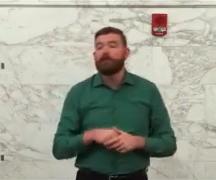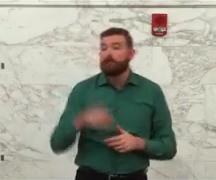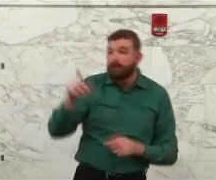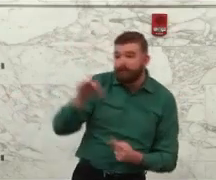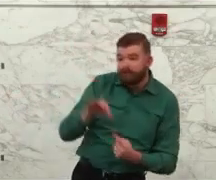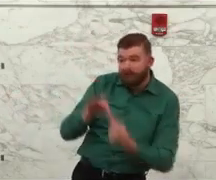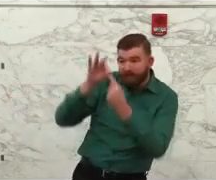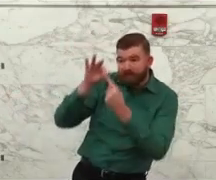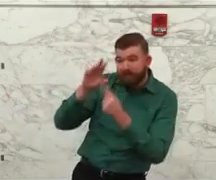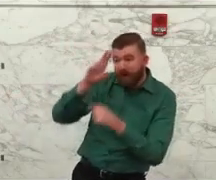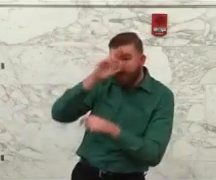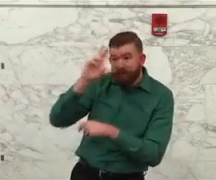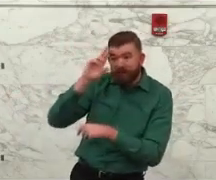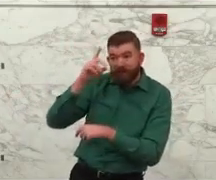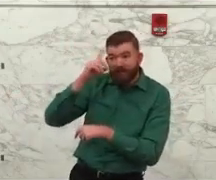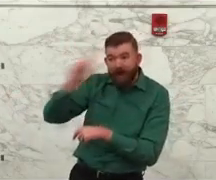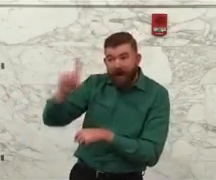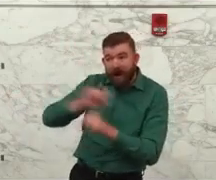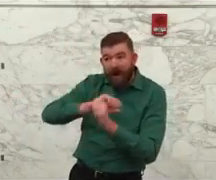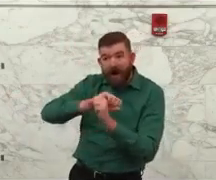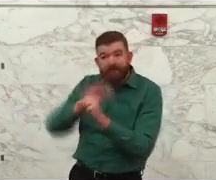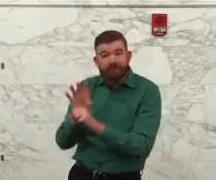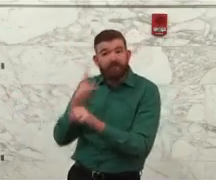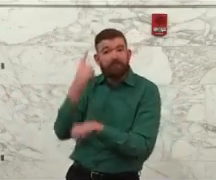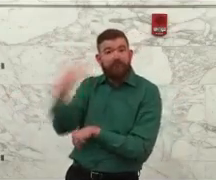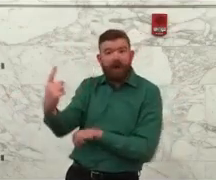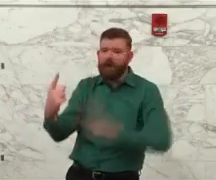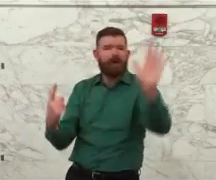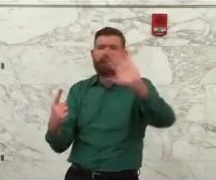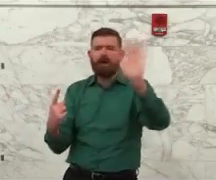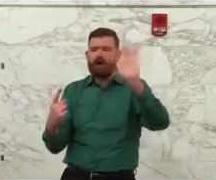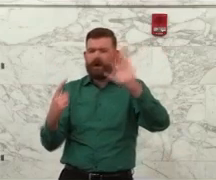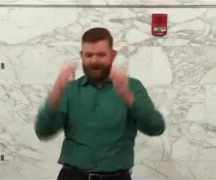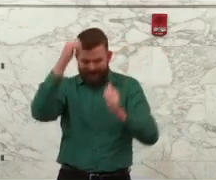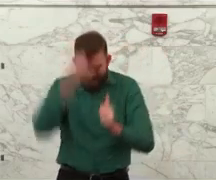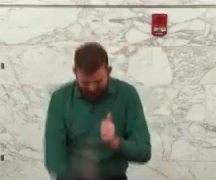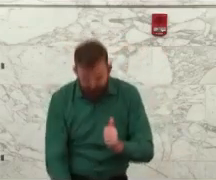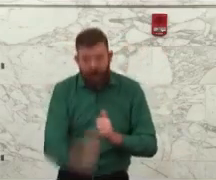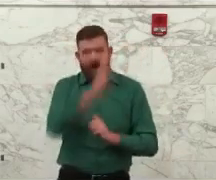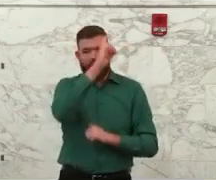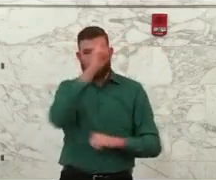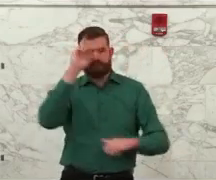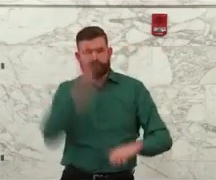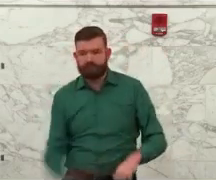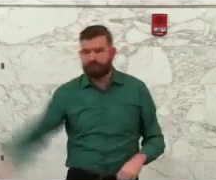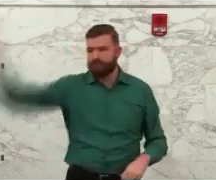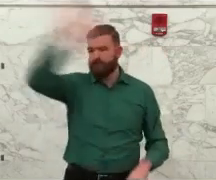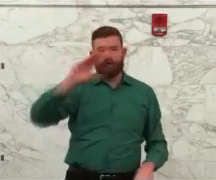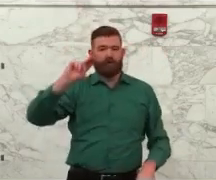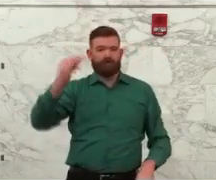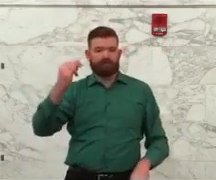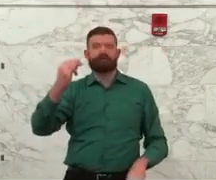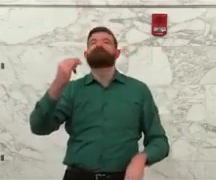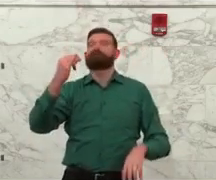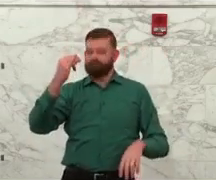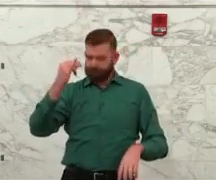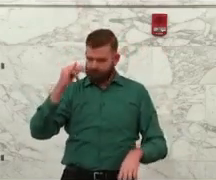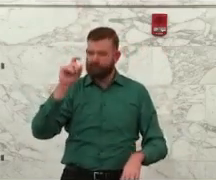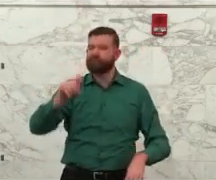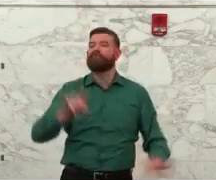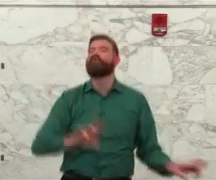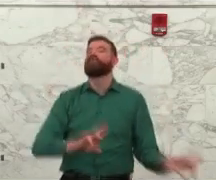Every hospital in New Jersey is expected to and will be caring for COVID-19 patients, or